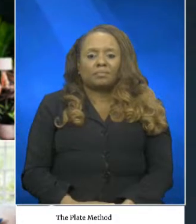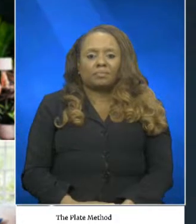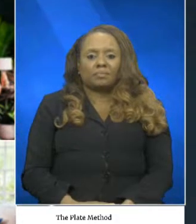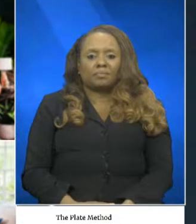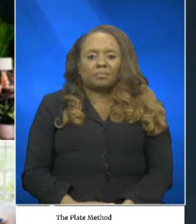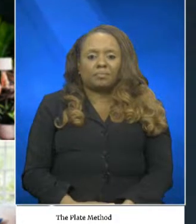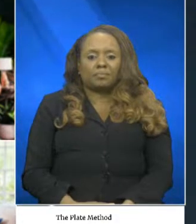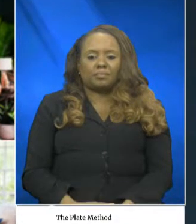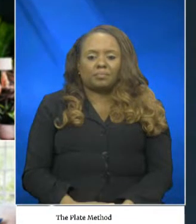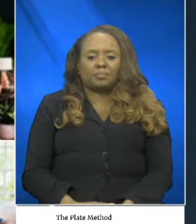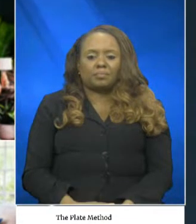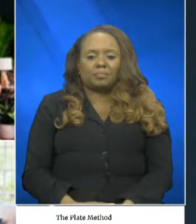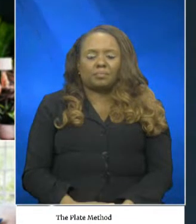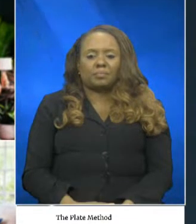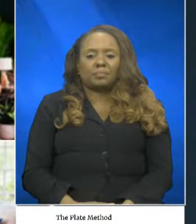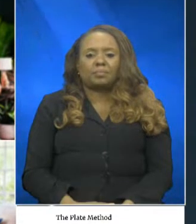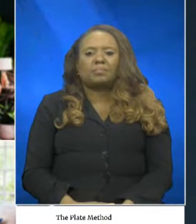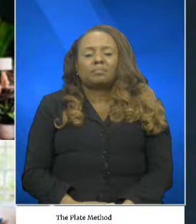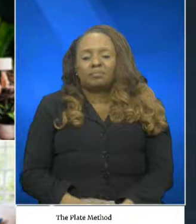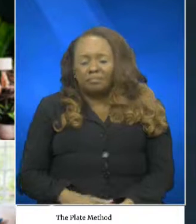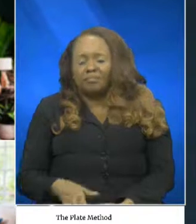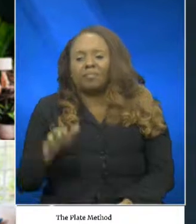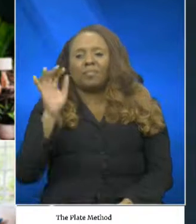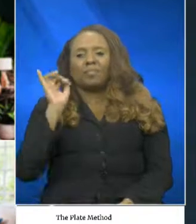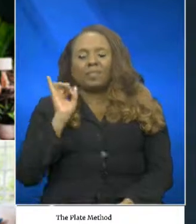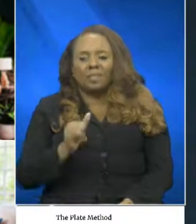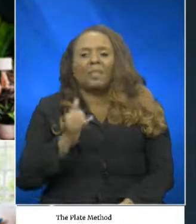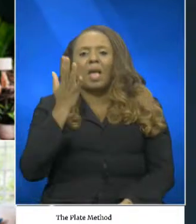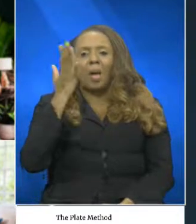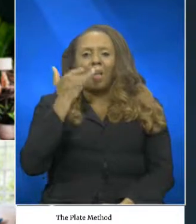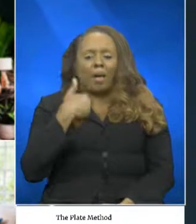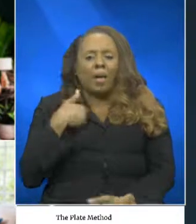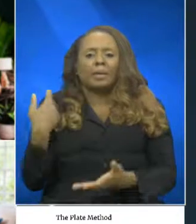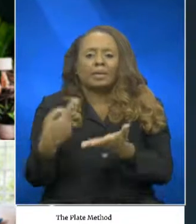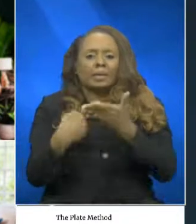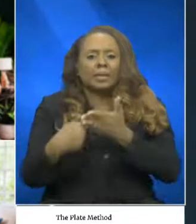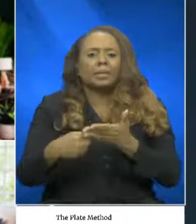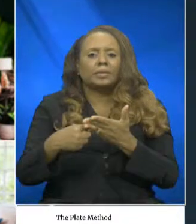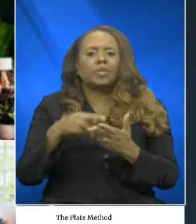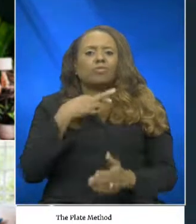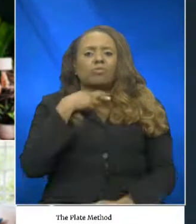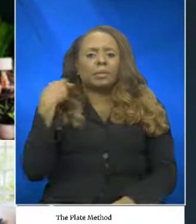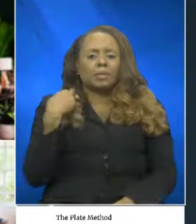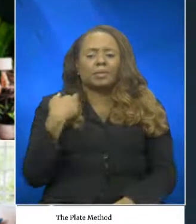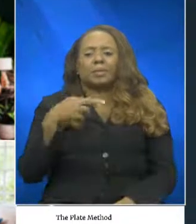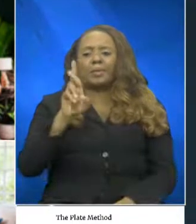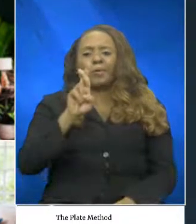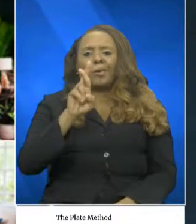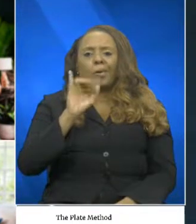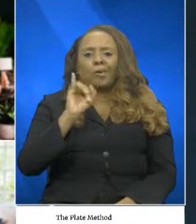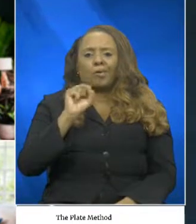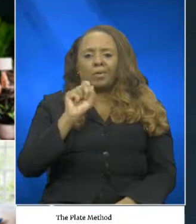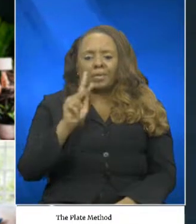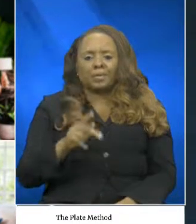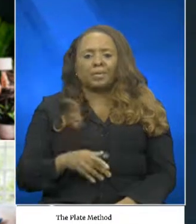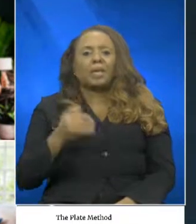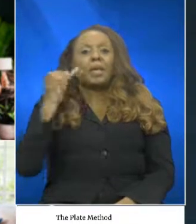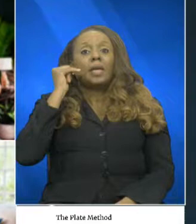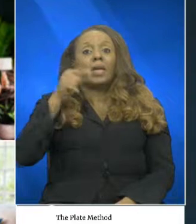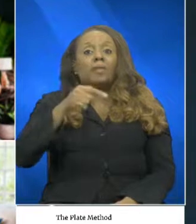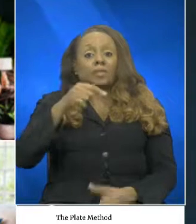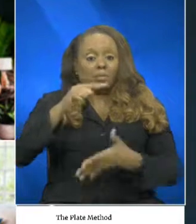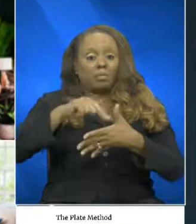And that is where I was going with regards to the risk factors. Because once you recognize that you're black and you're male,